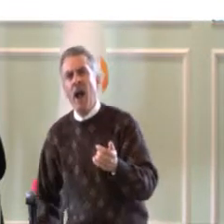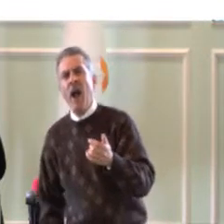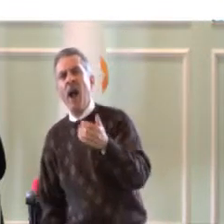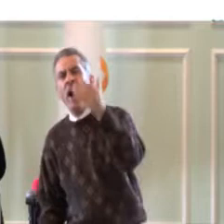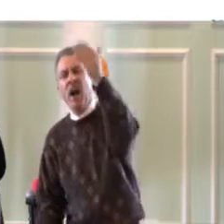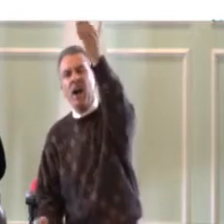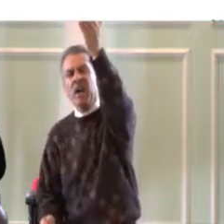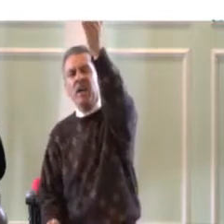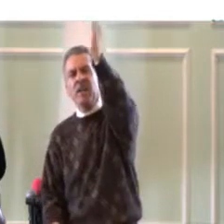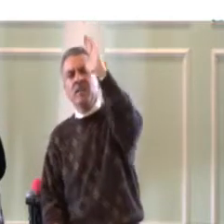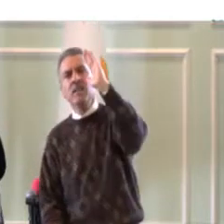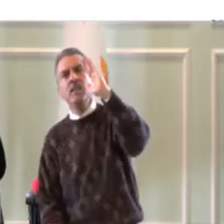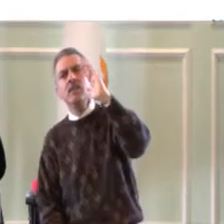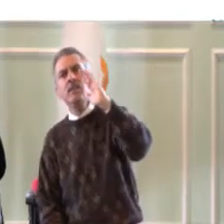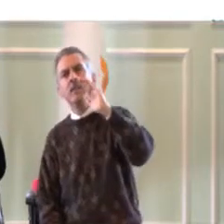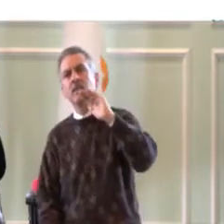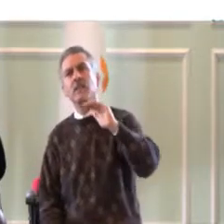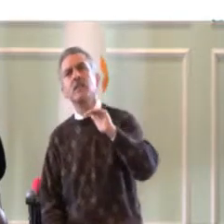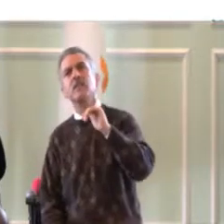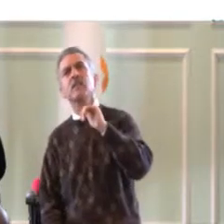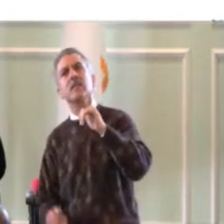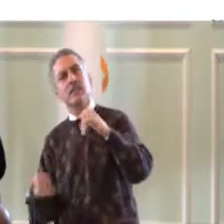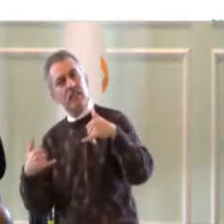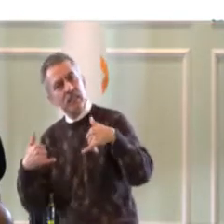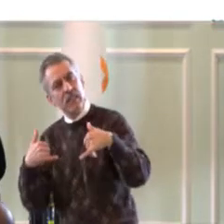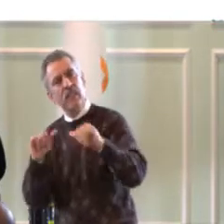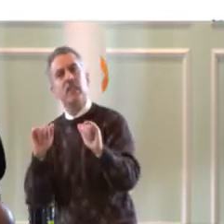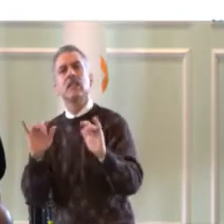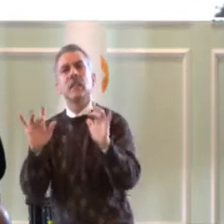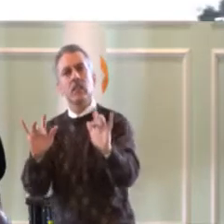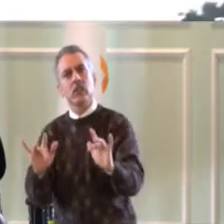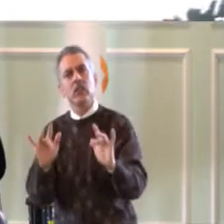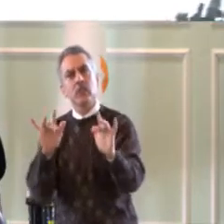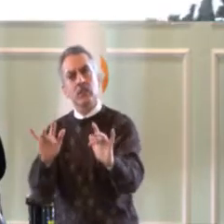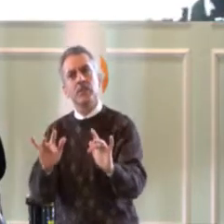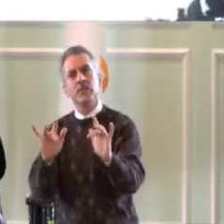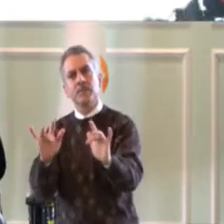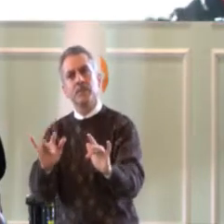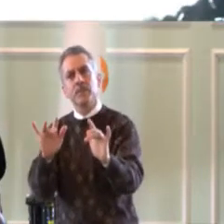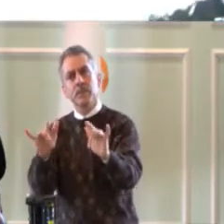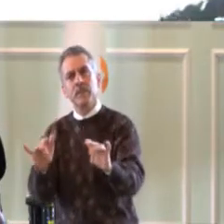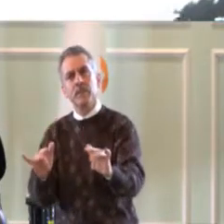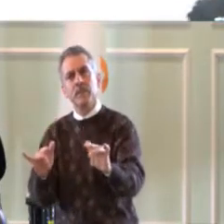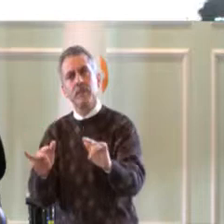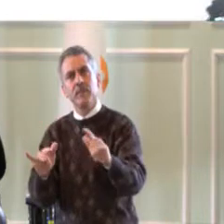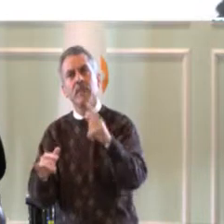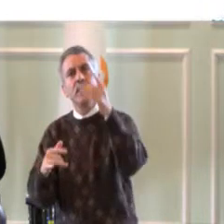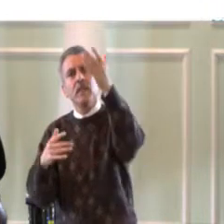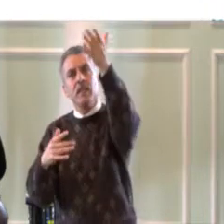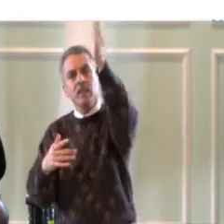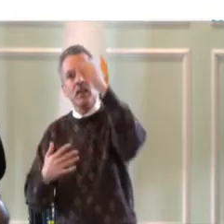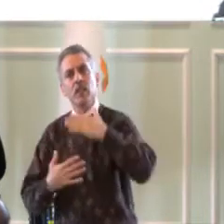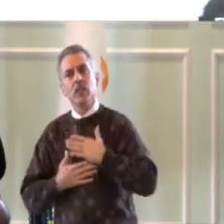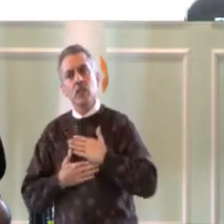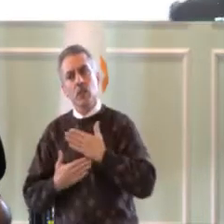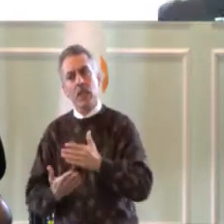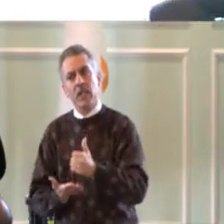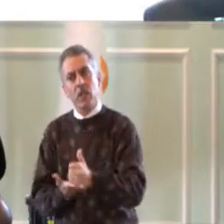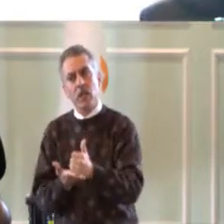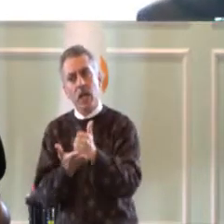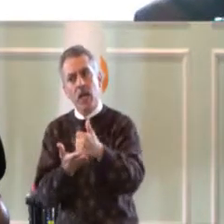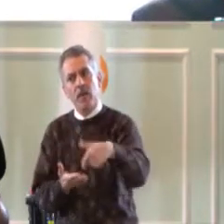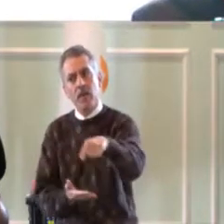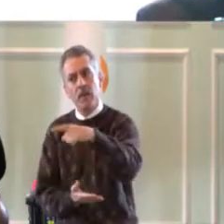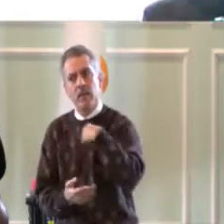compassionate Savior that he was when he came. He's still willing to help us in our situation,